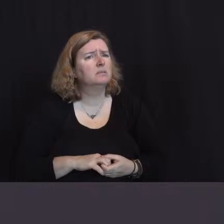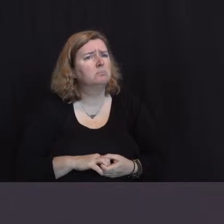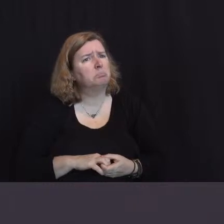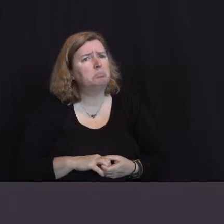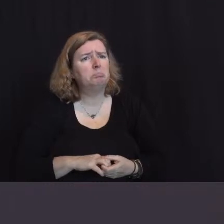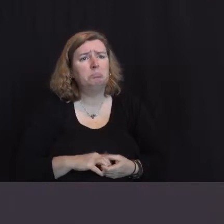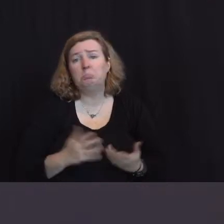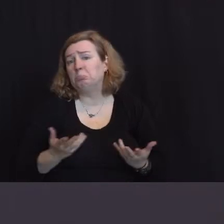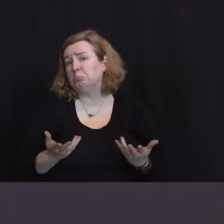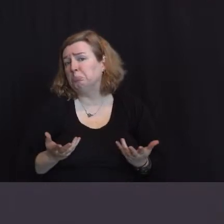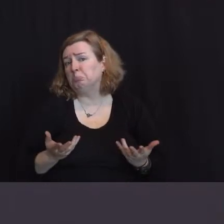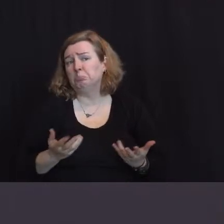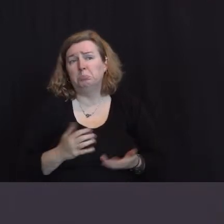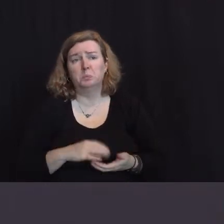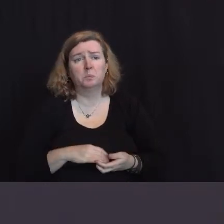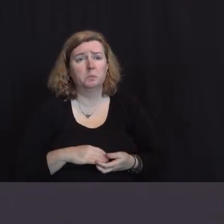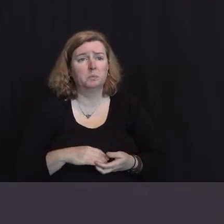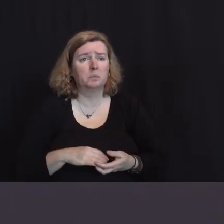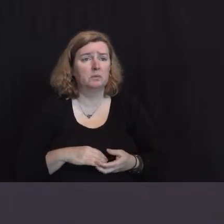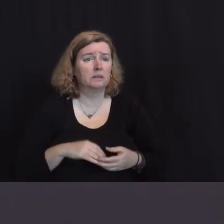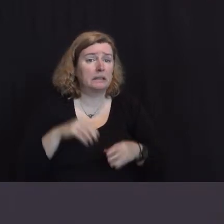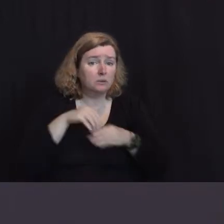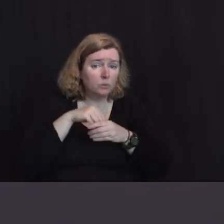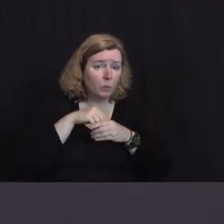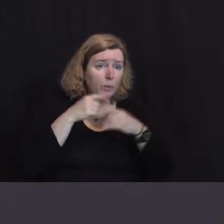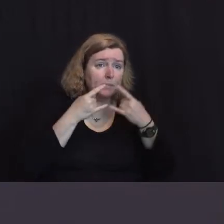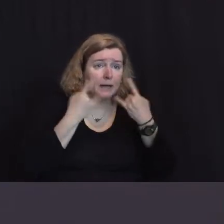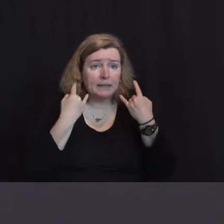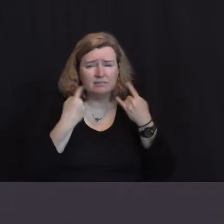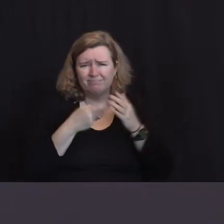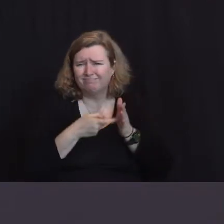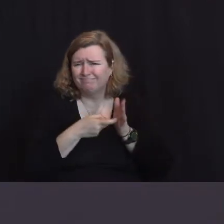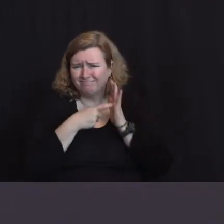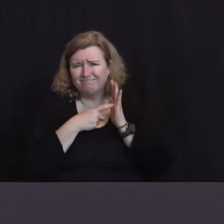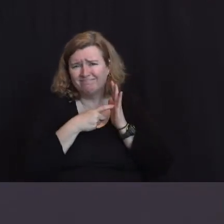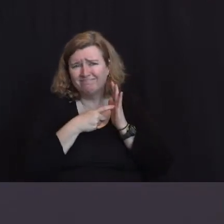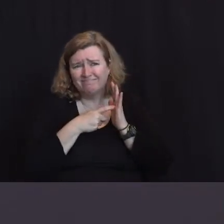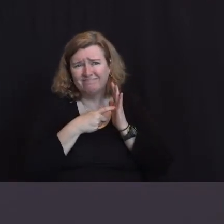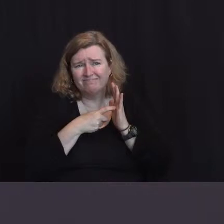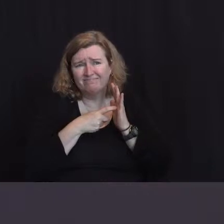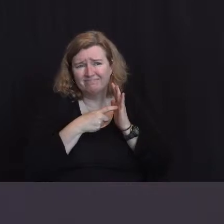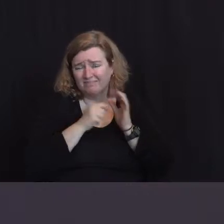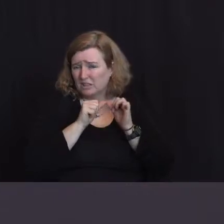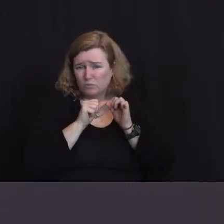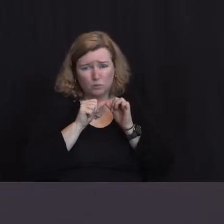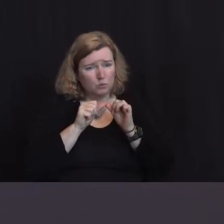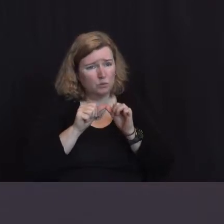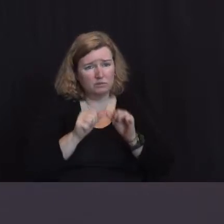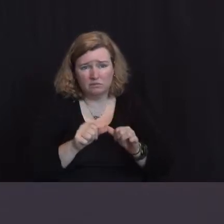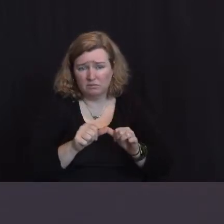Listen, the indoor mask mandate continues to be, for me, a